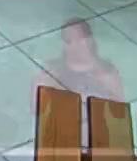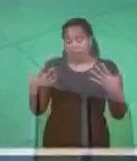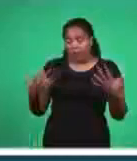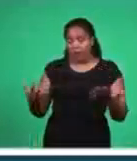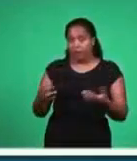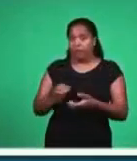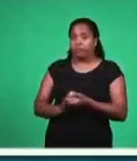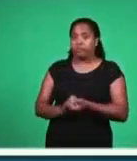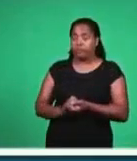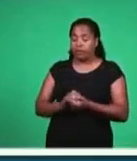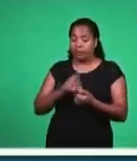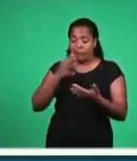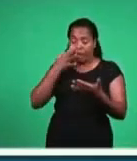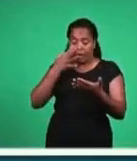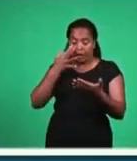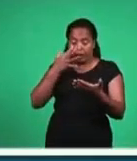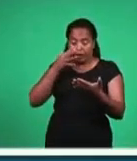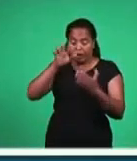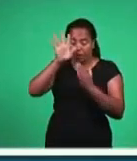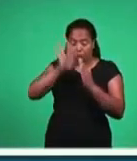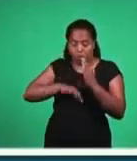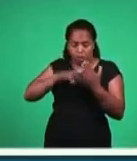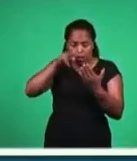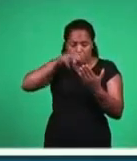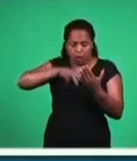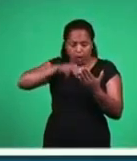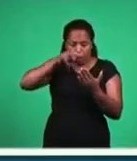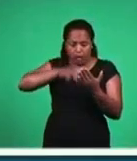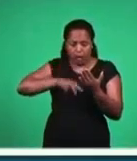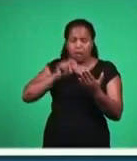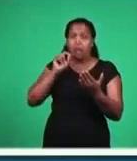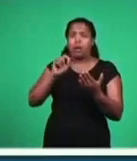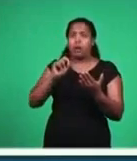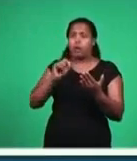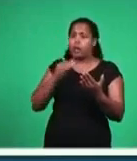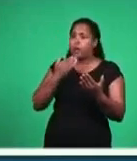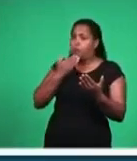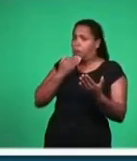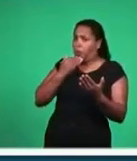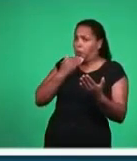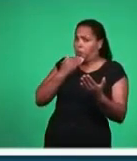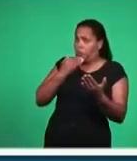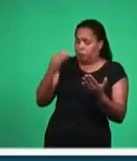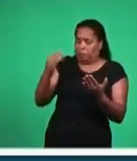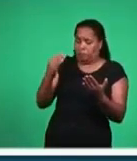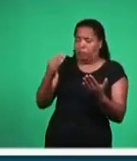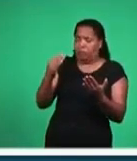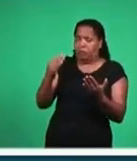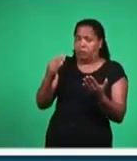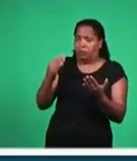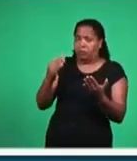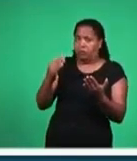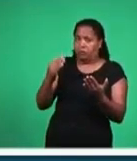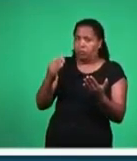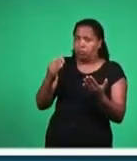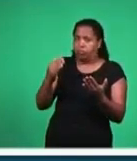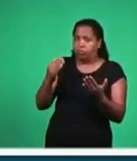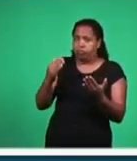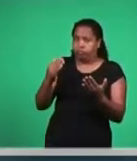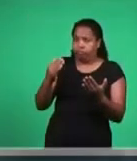and the main people that are going to say return is the unfaithful church. And who is